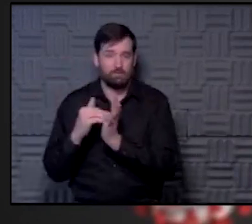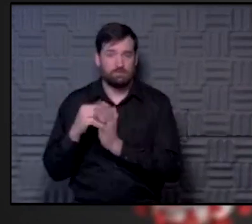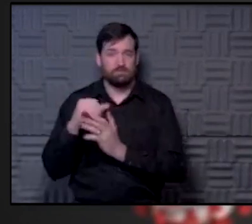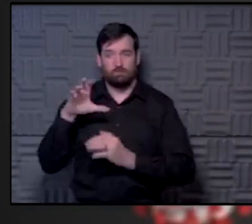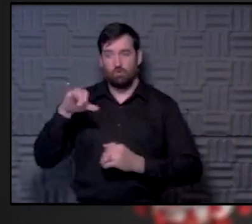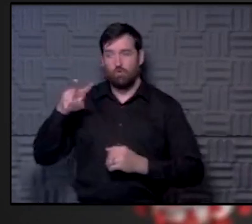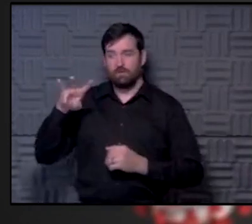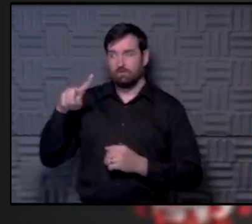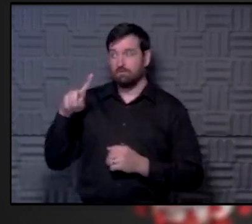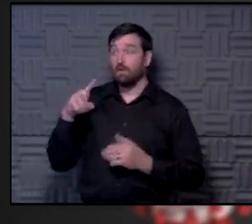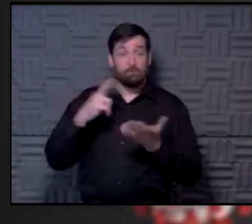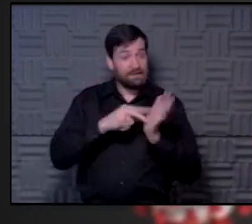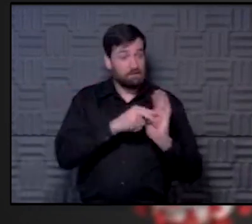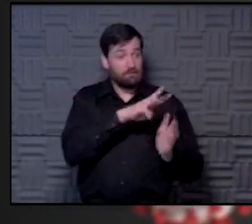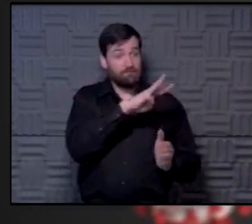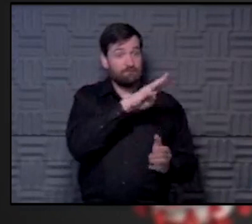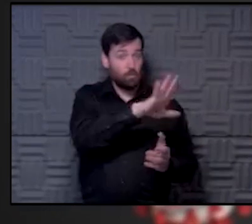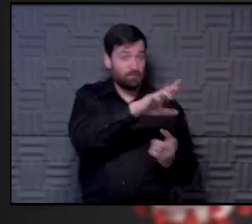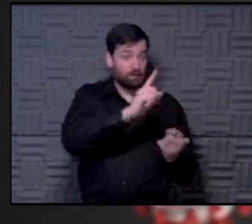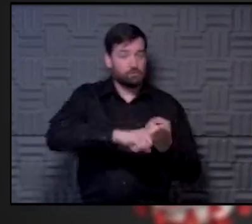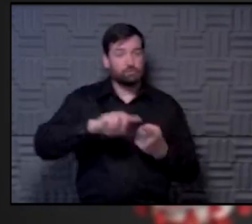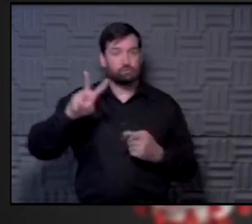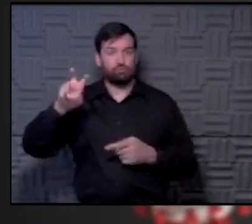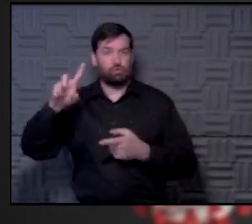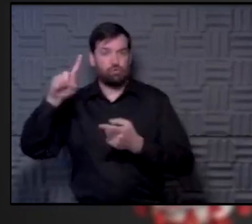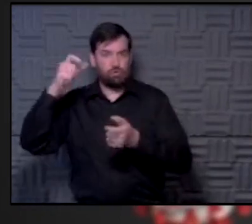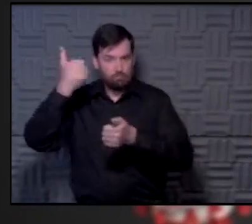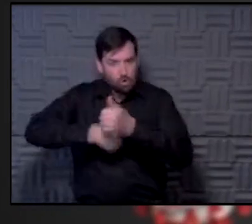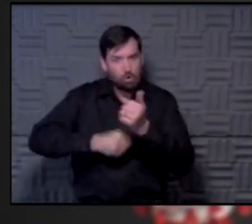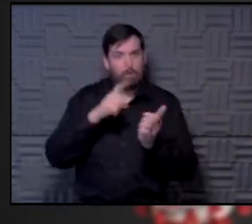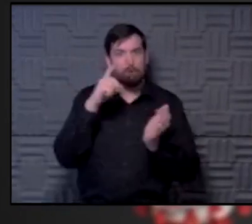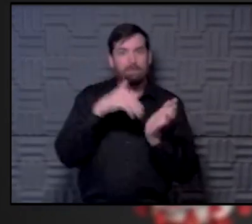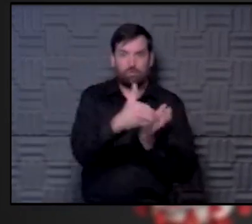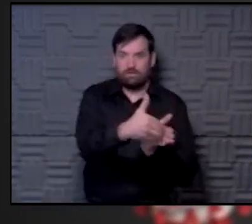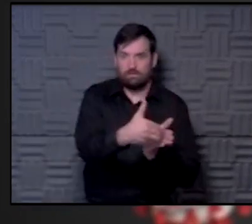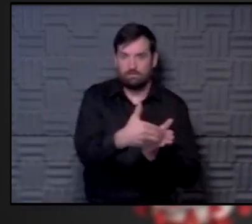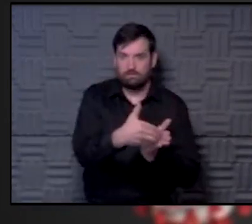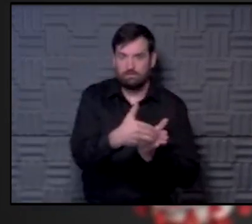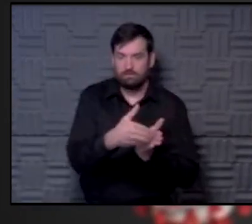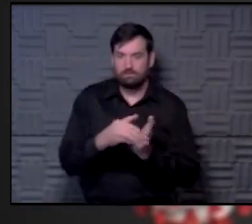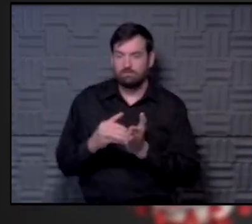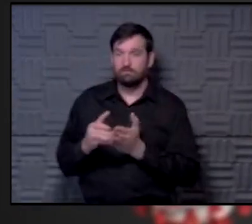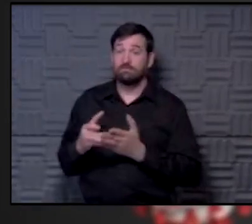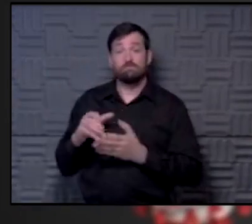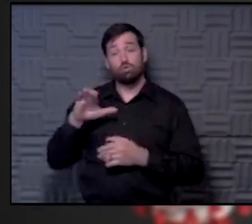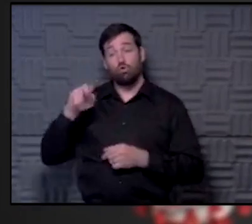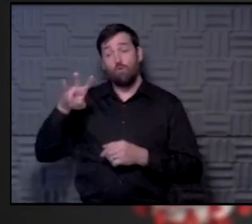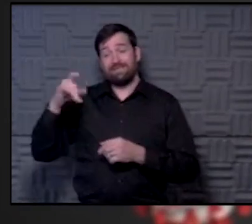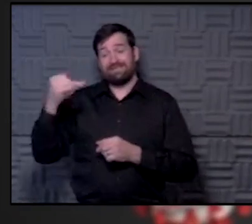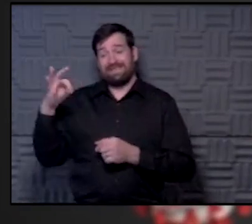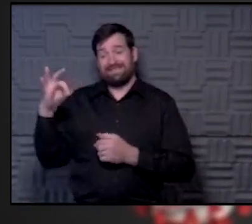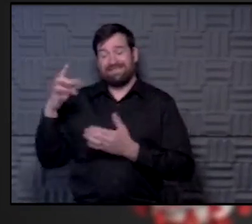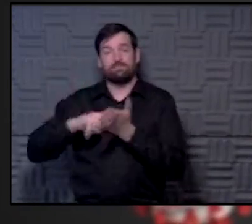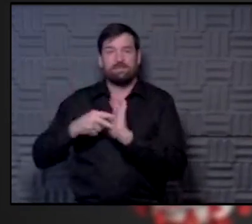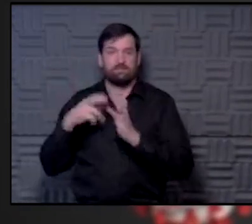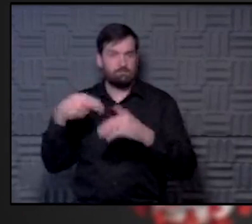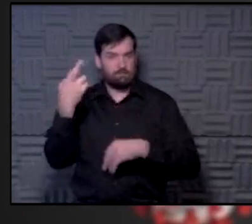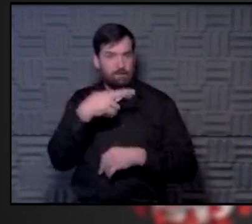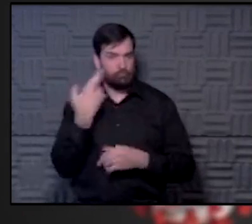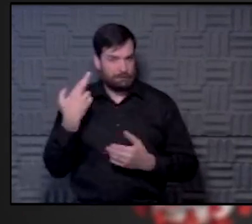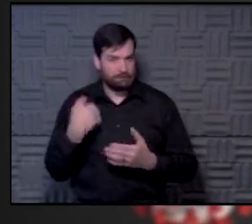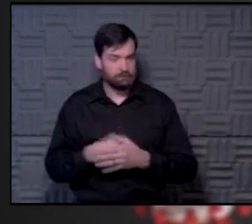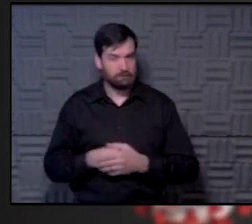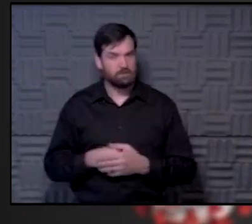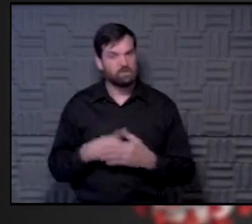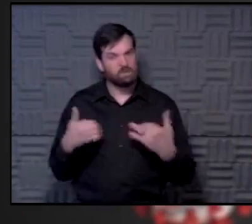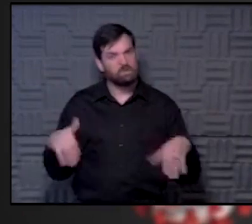So 45 to 200 per million, right, compared to the 3 to 15 per million in the general population. So COVID-19 puts you at risk of something like this. It's